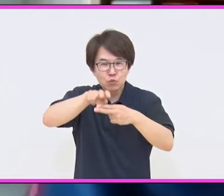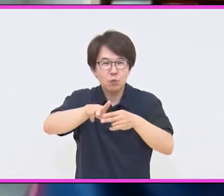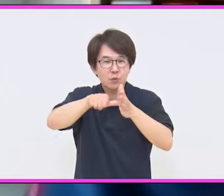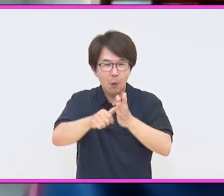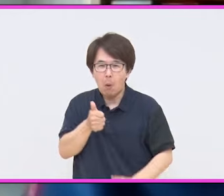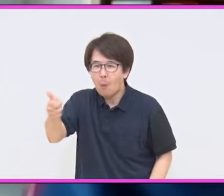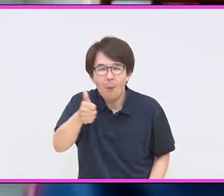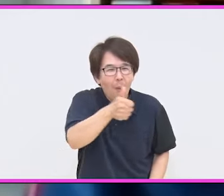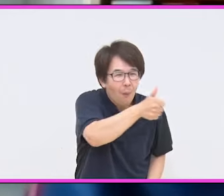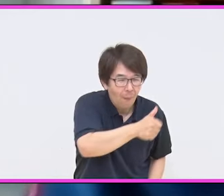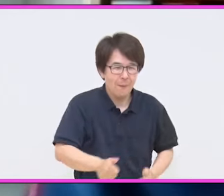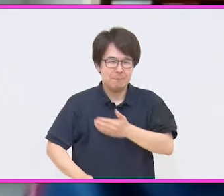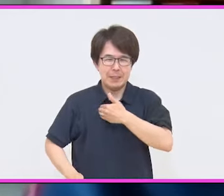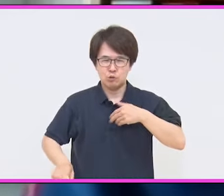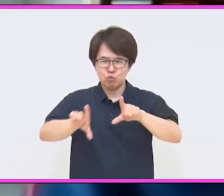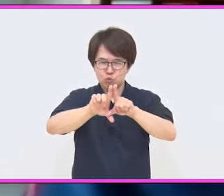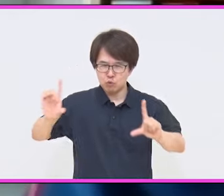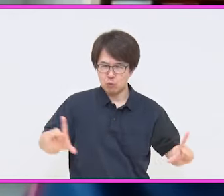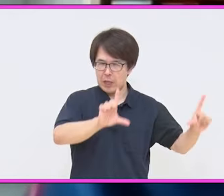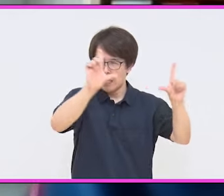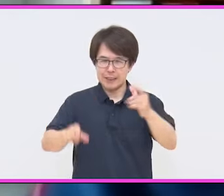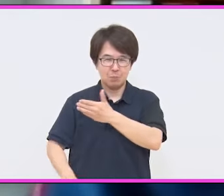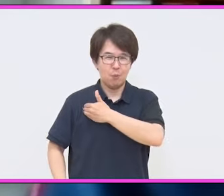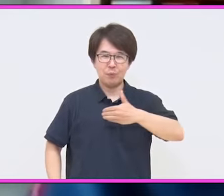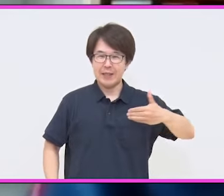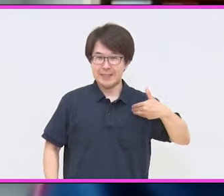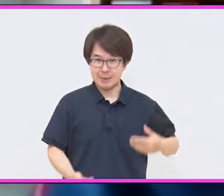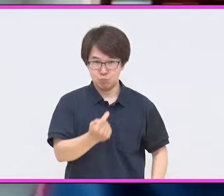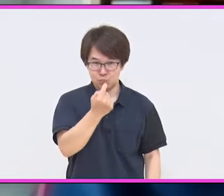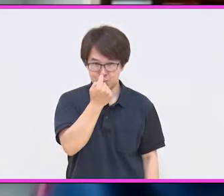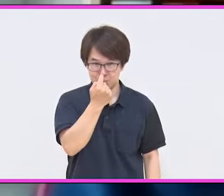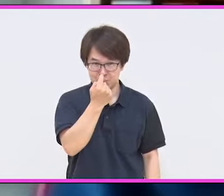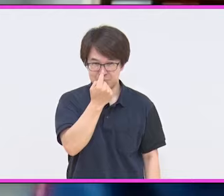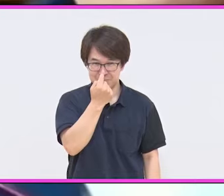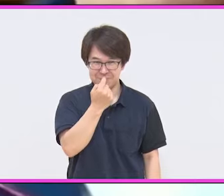about and to lead a normal life.